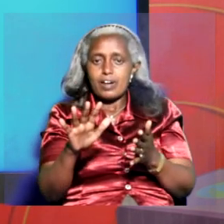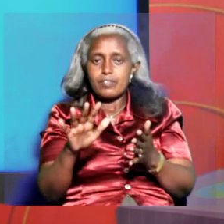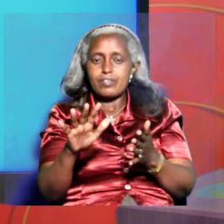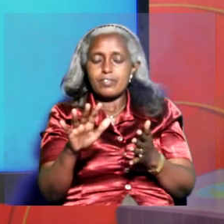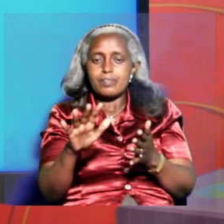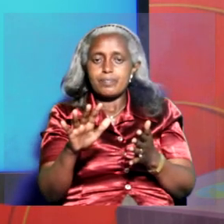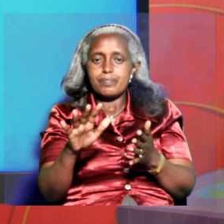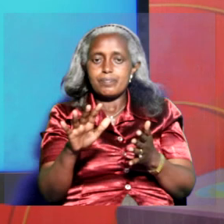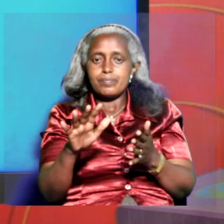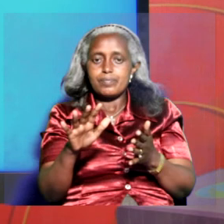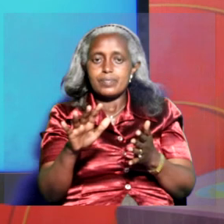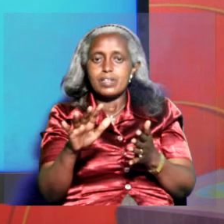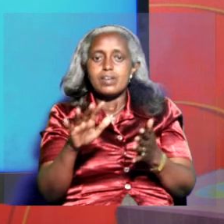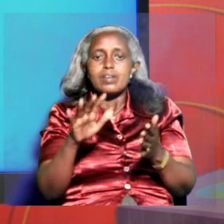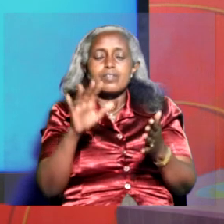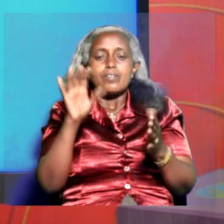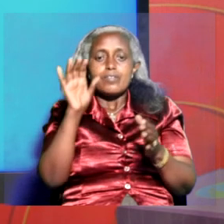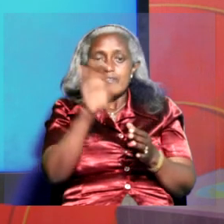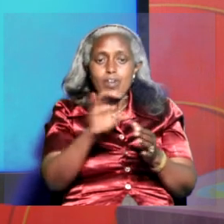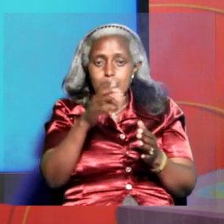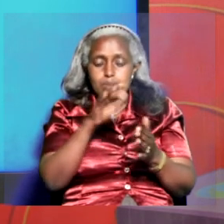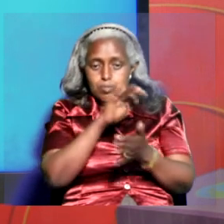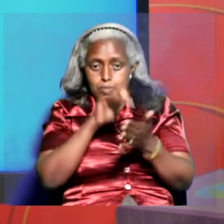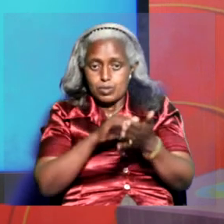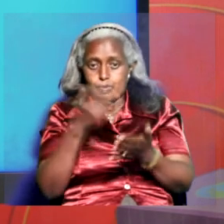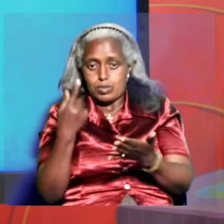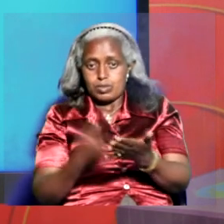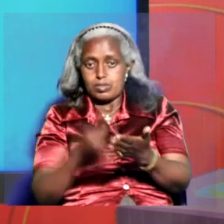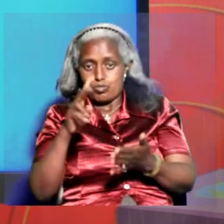0.5 item found between these two.